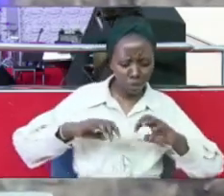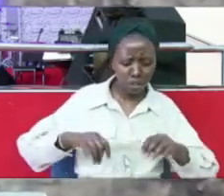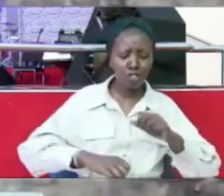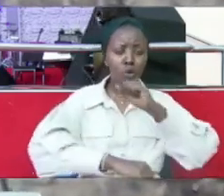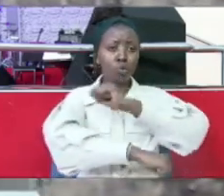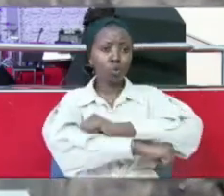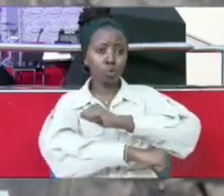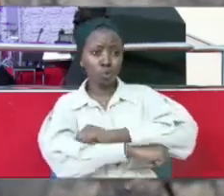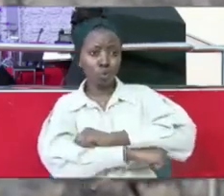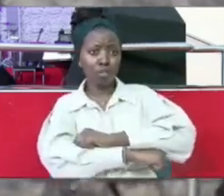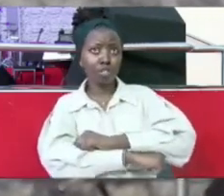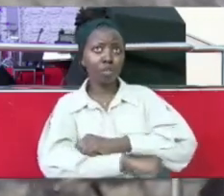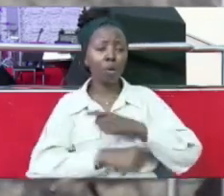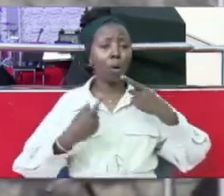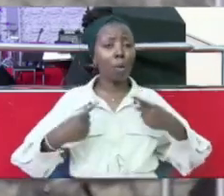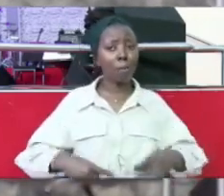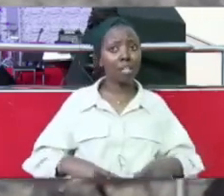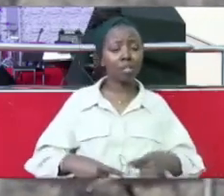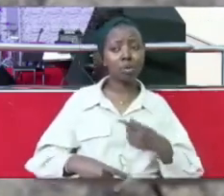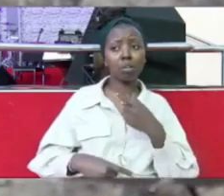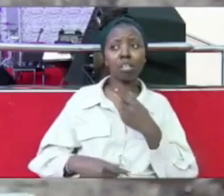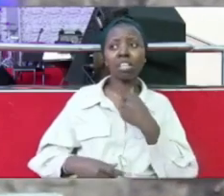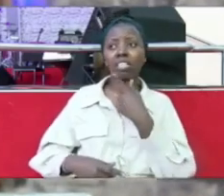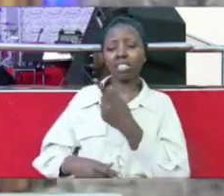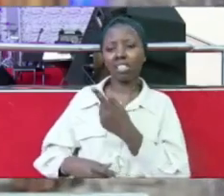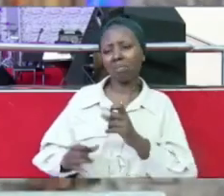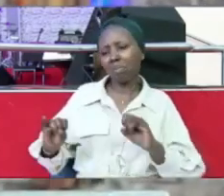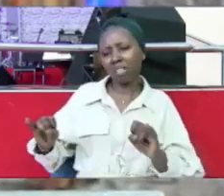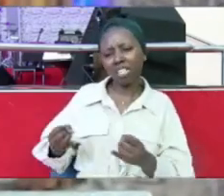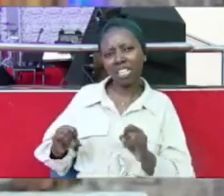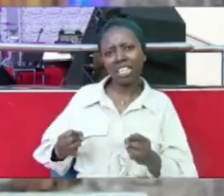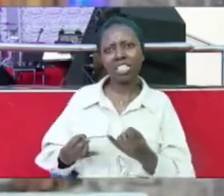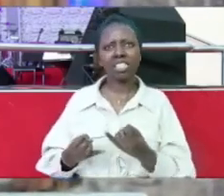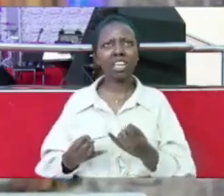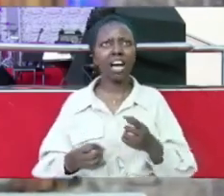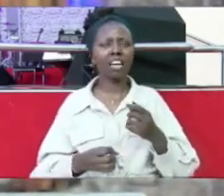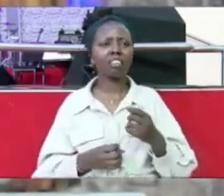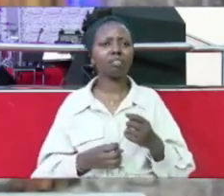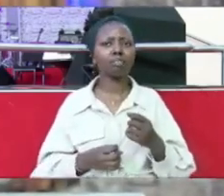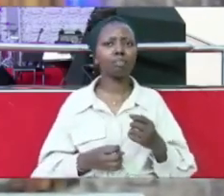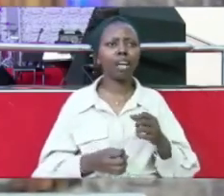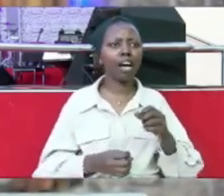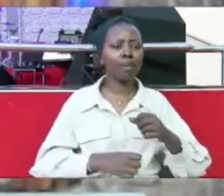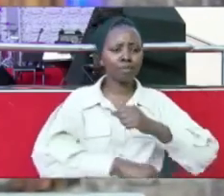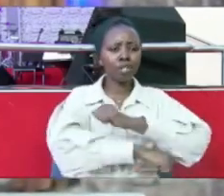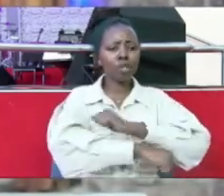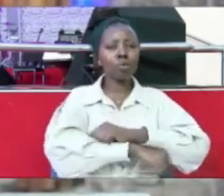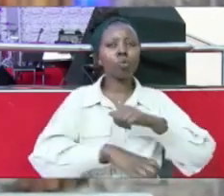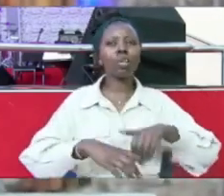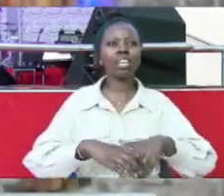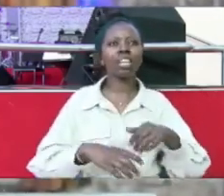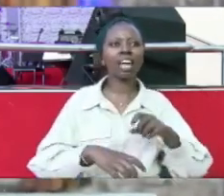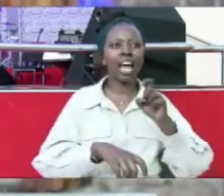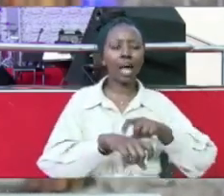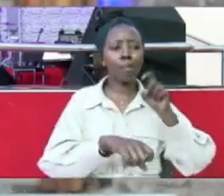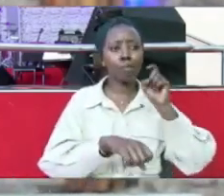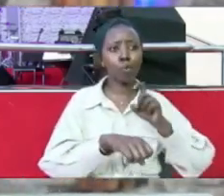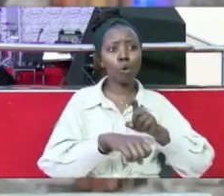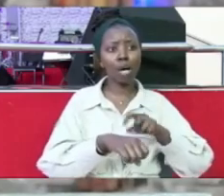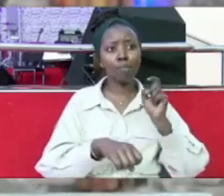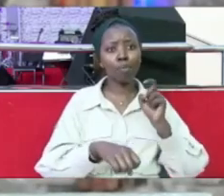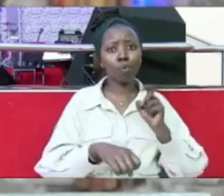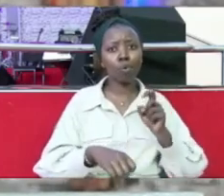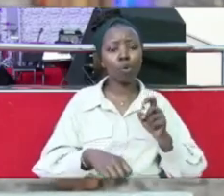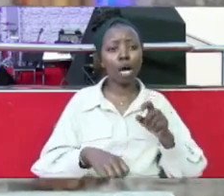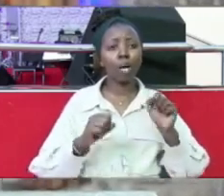mbadala. Somebody just mentioned to me, just go and try in the side of Embu. Mtu mmoja akaniguzia akaniambia enda utafute sehemu za Embu. And you'll get.